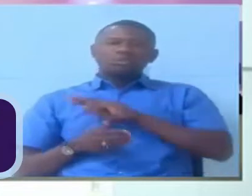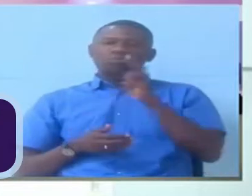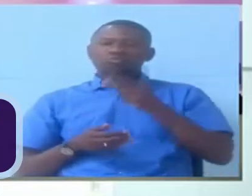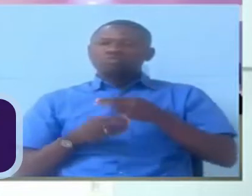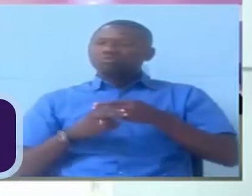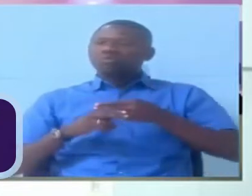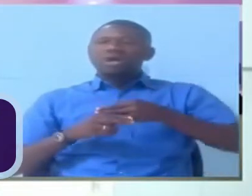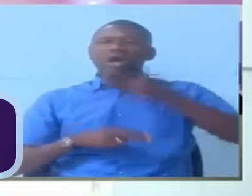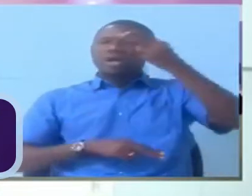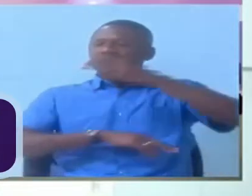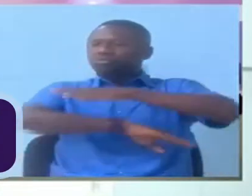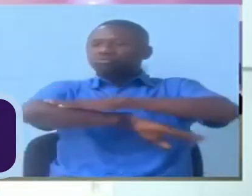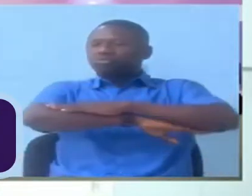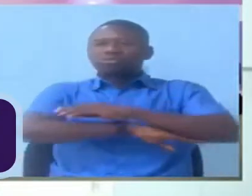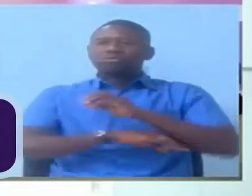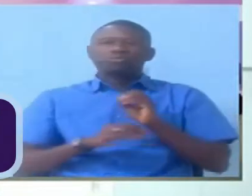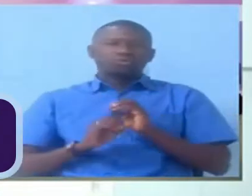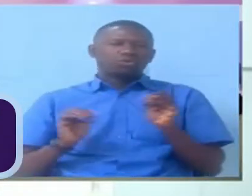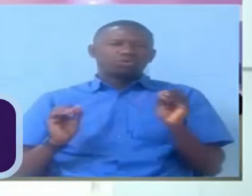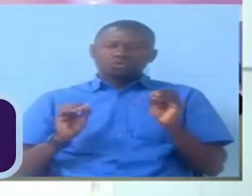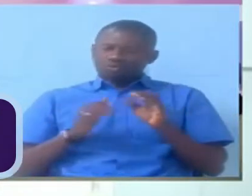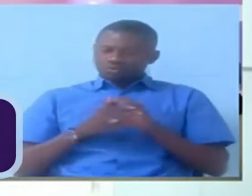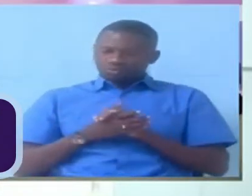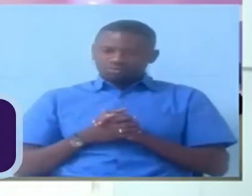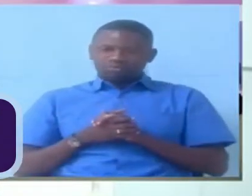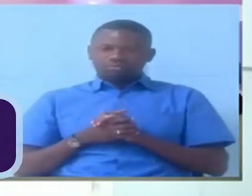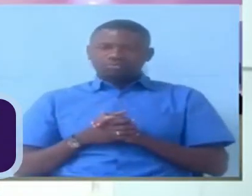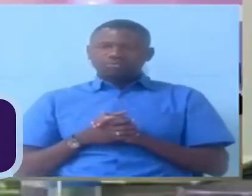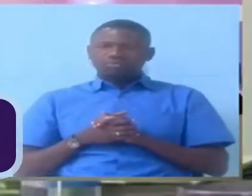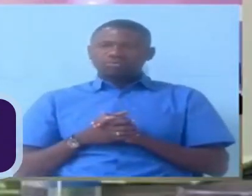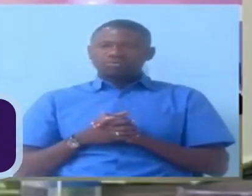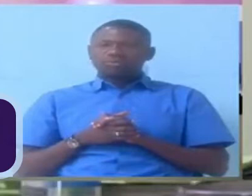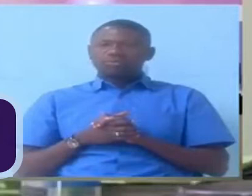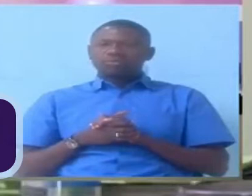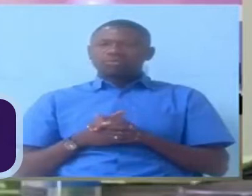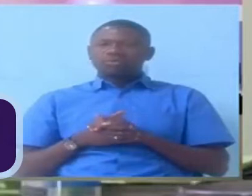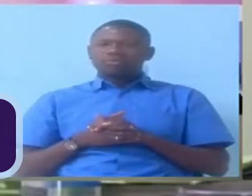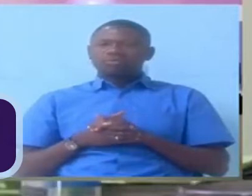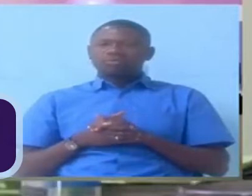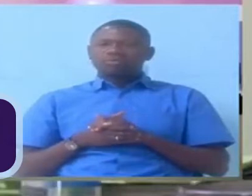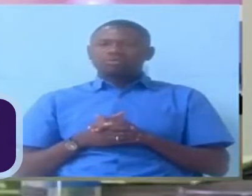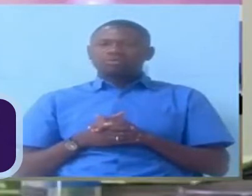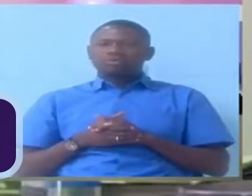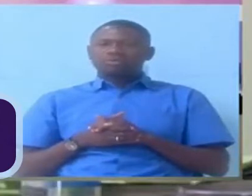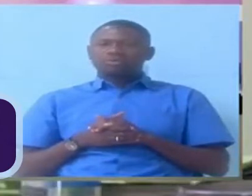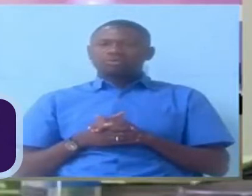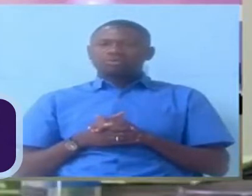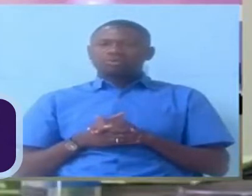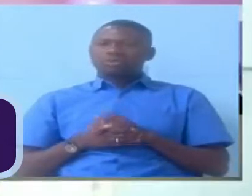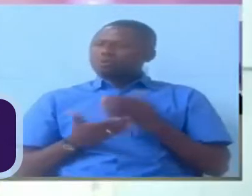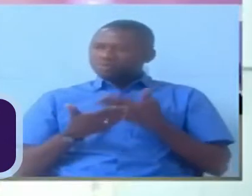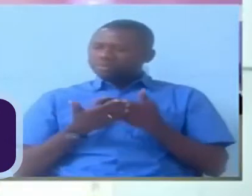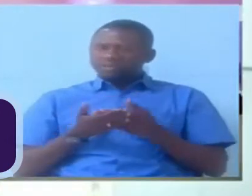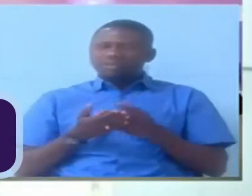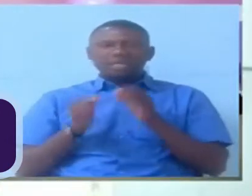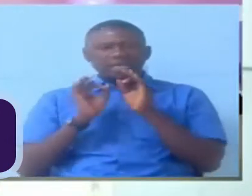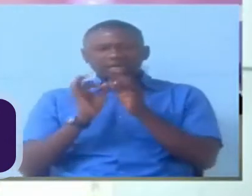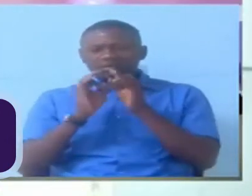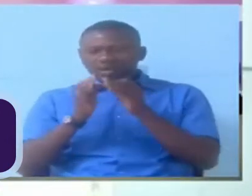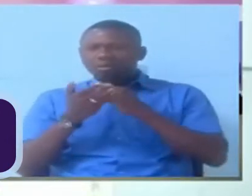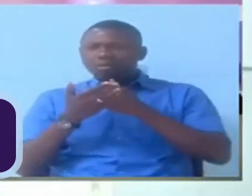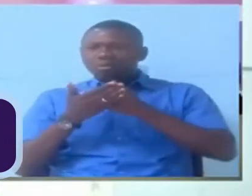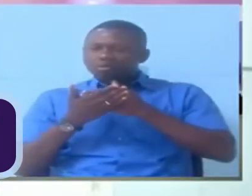Wuluta lunjumala ni sangomi wuluta. Ani wuluta mundoya. I was born on the 4th of August 1970